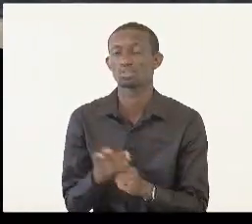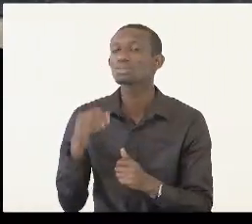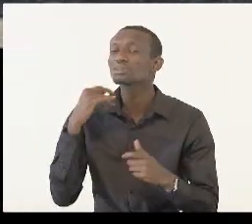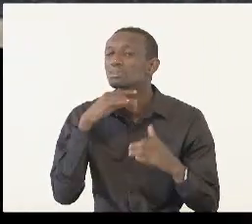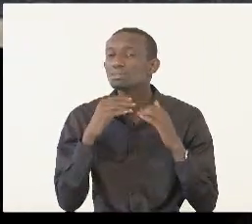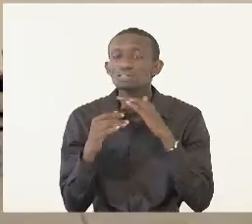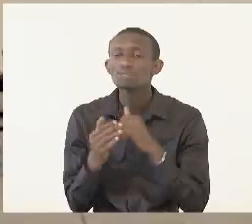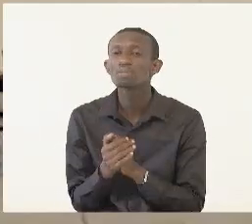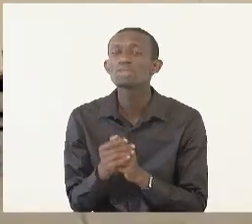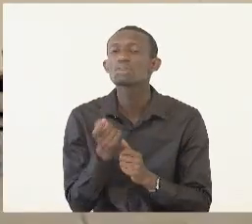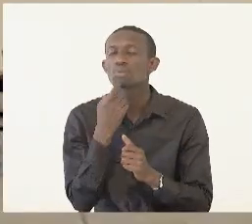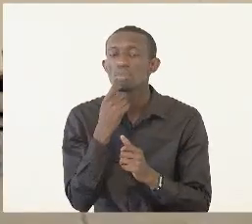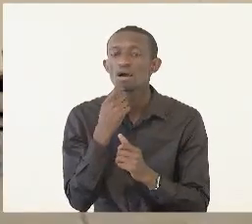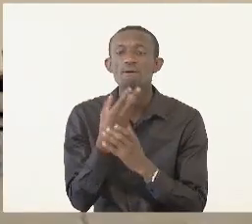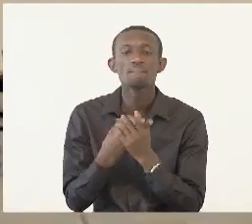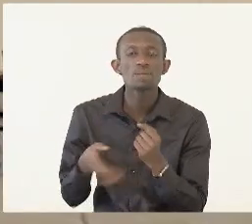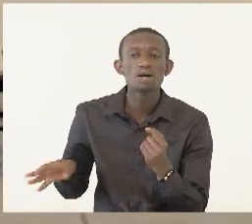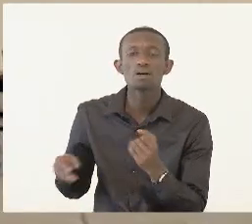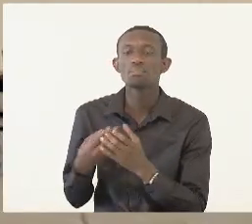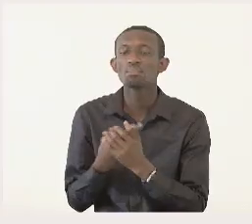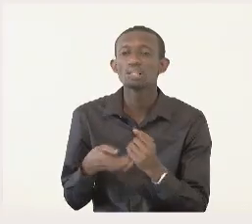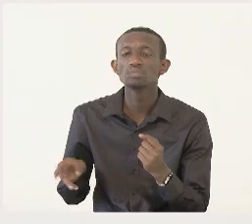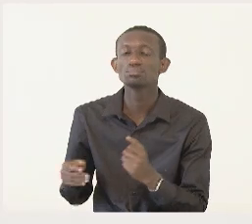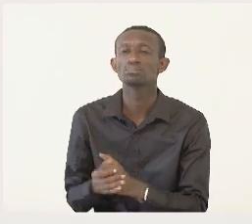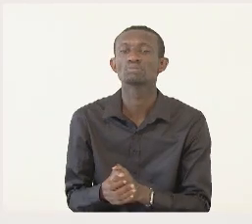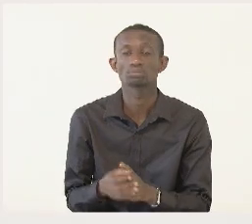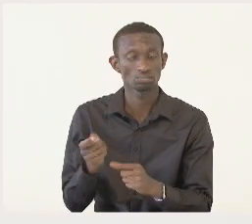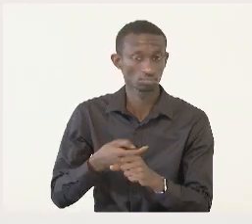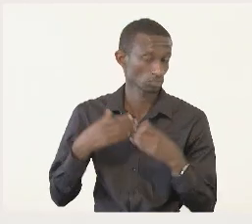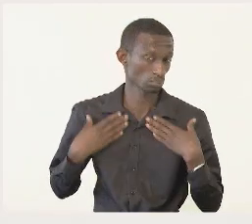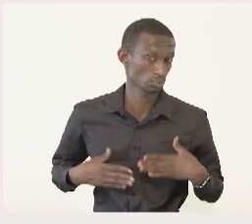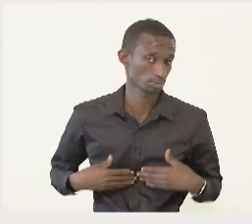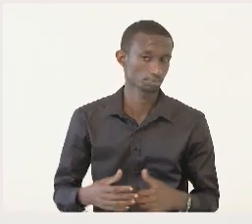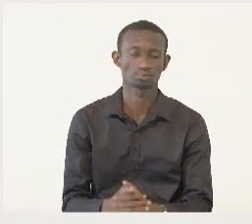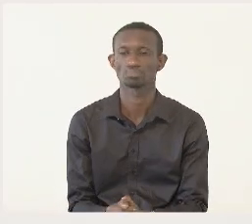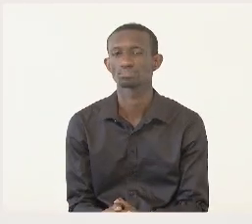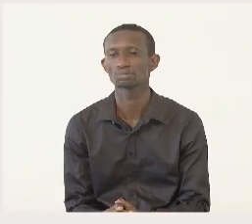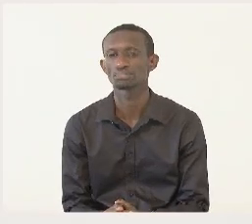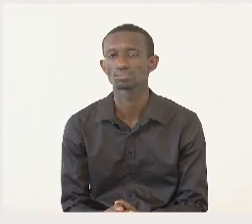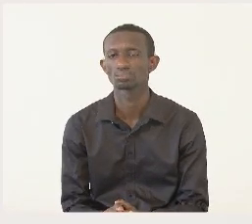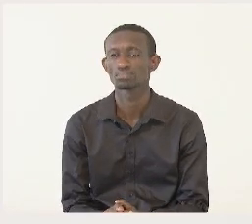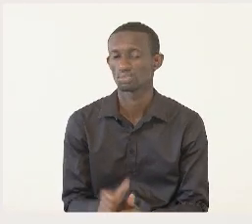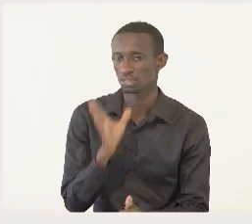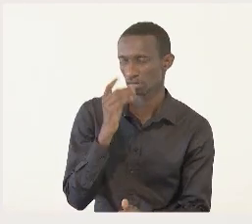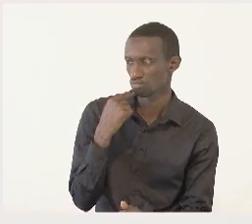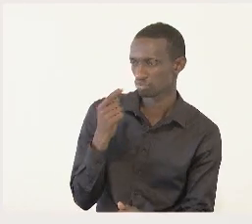products has to be removed from the body. Has to be removed from the body. So let's talk